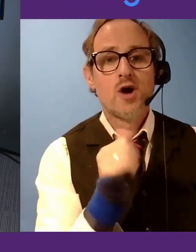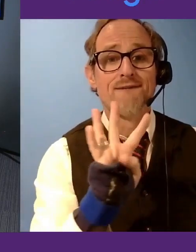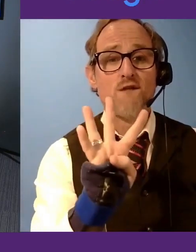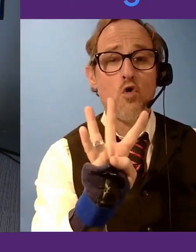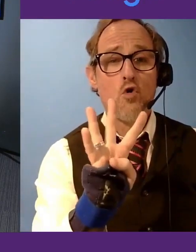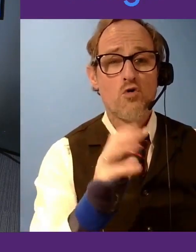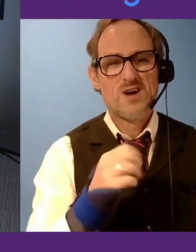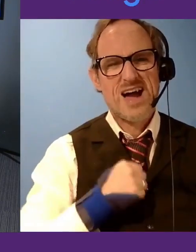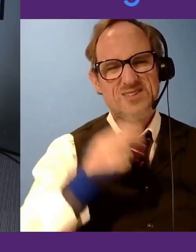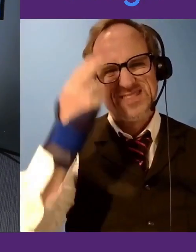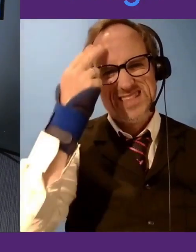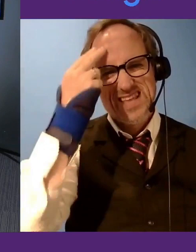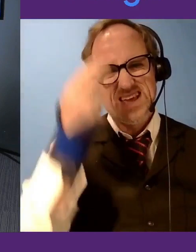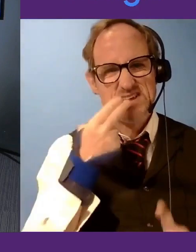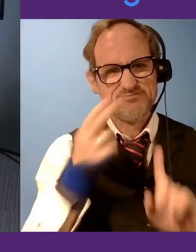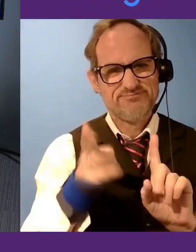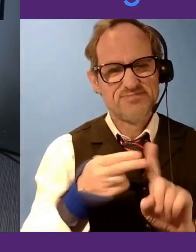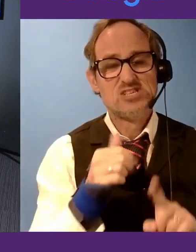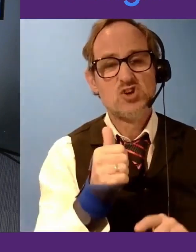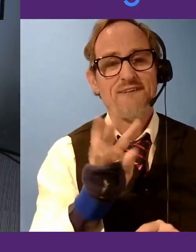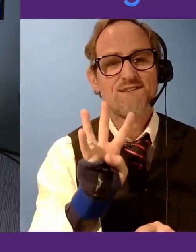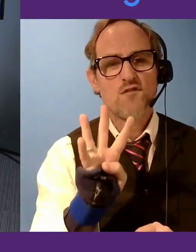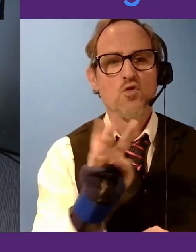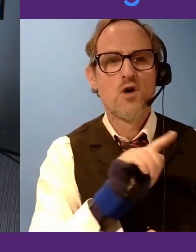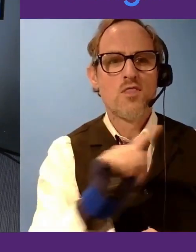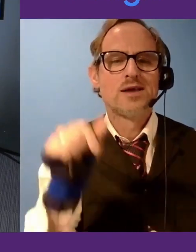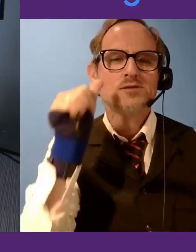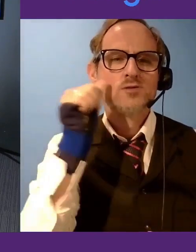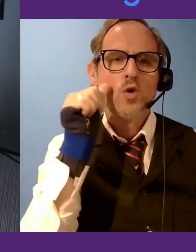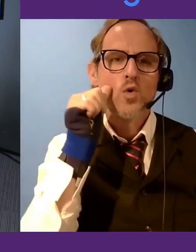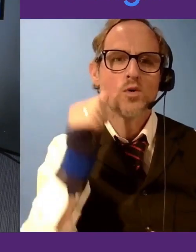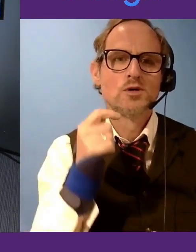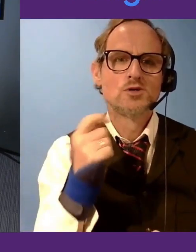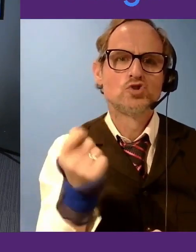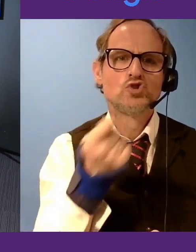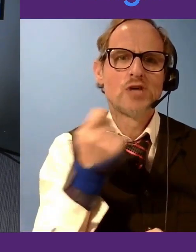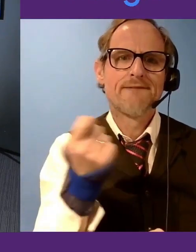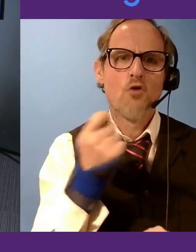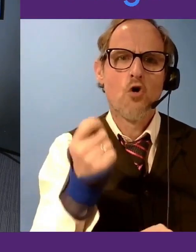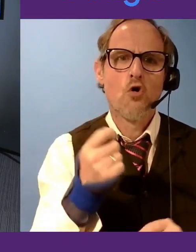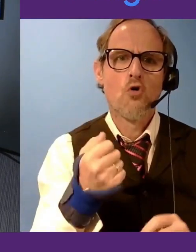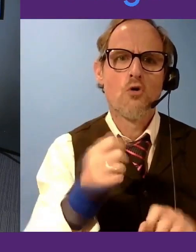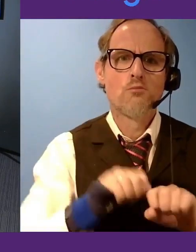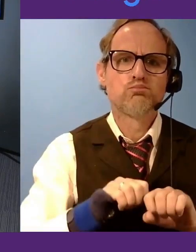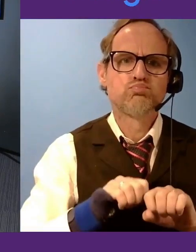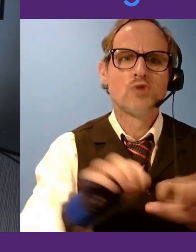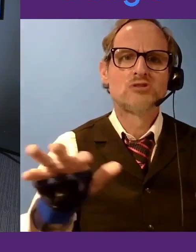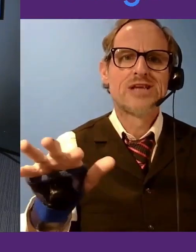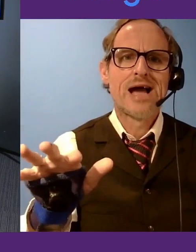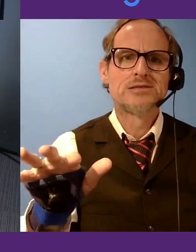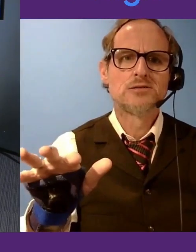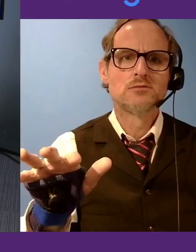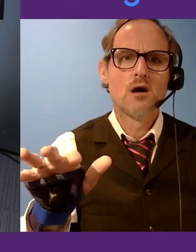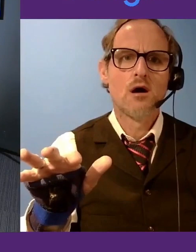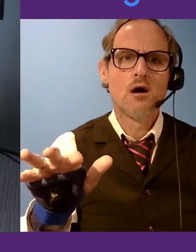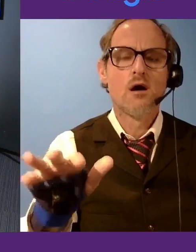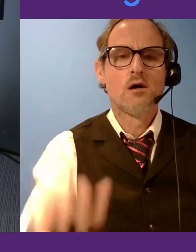accessible broadcaster, and it's certainly core to everything that we do. There's a lot of accessibility activity here.